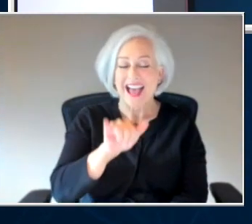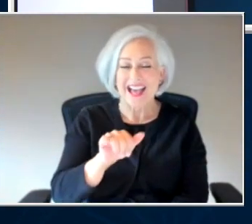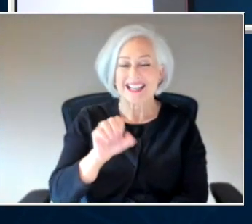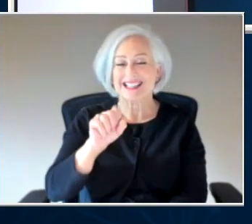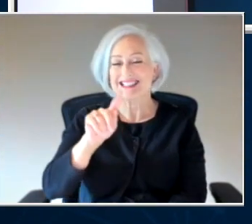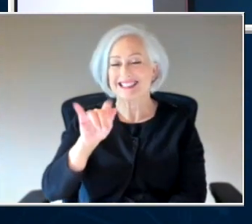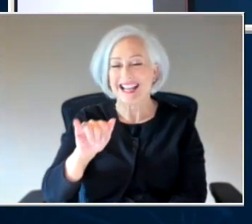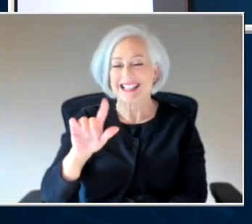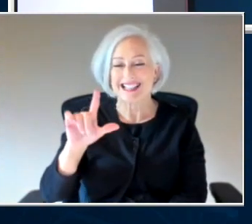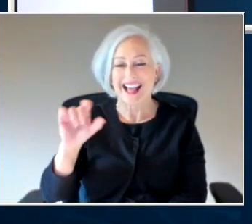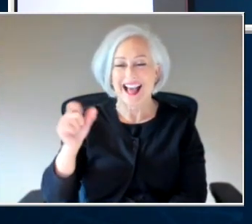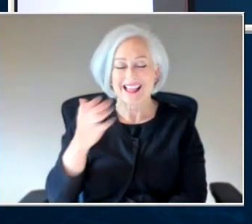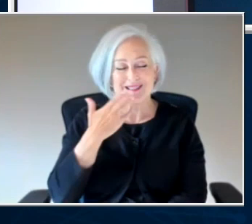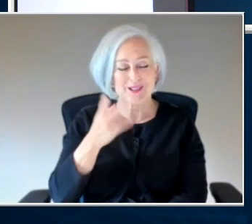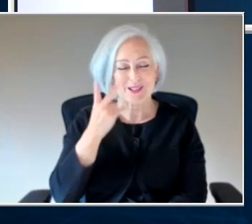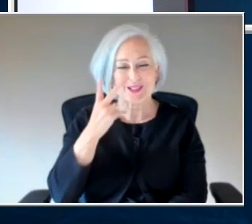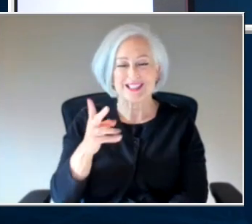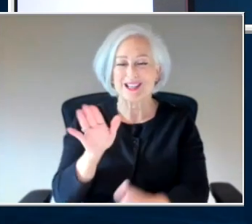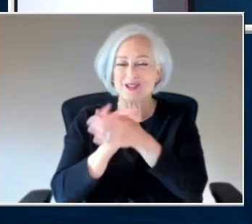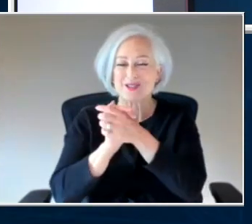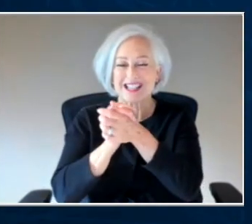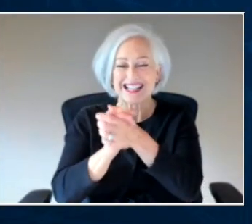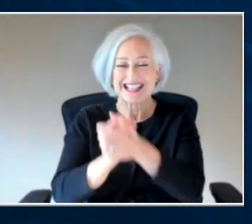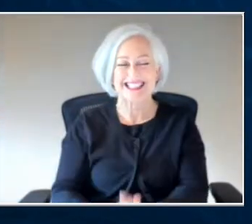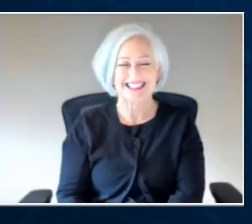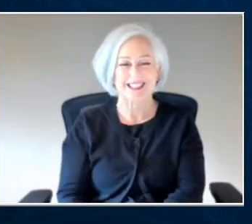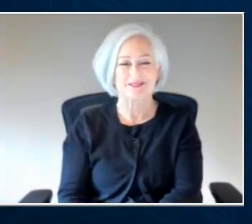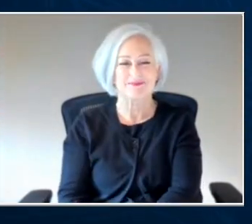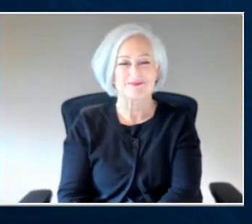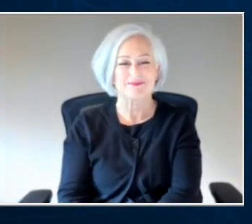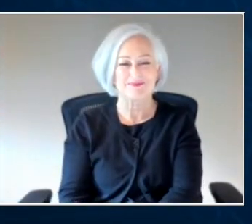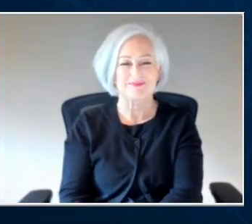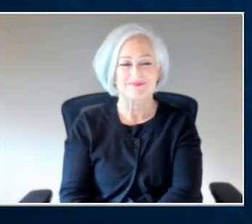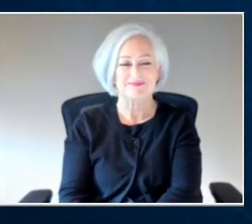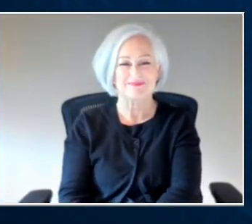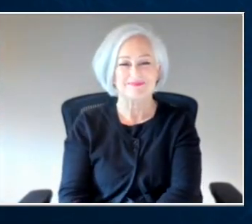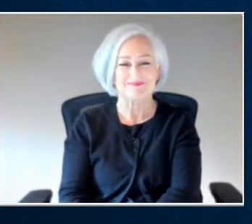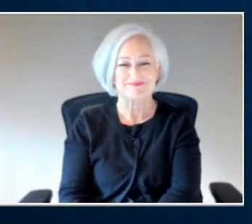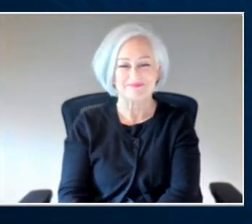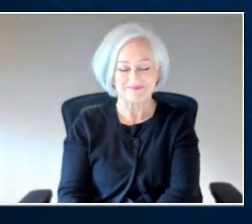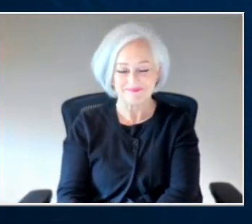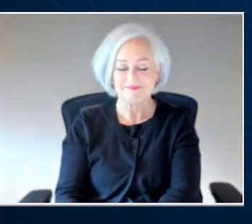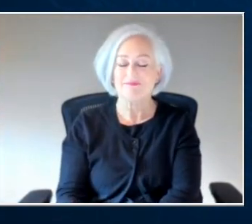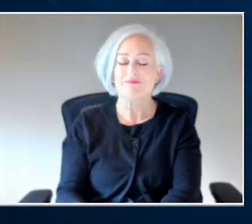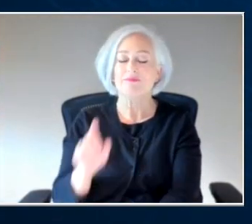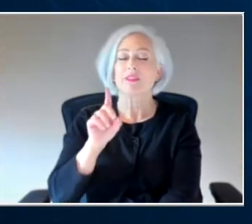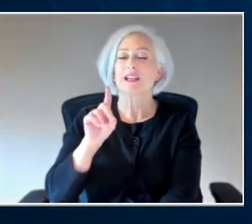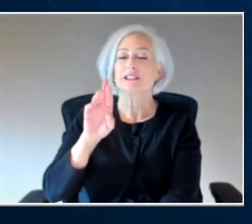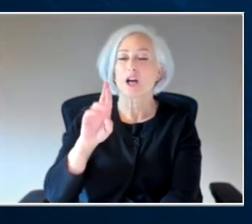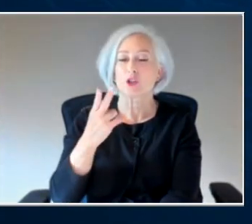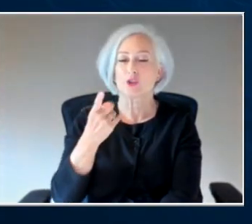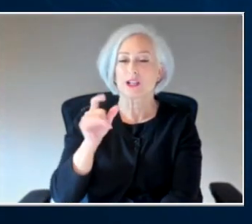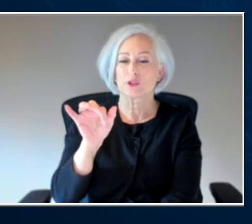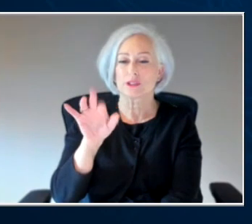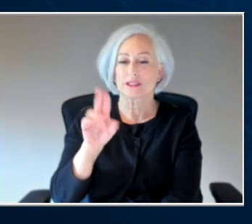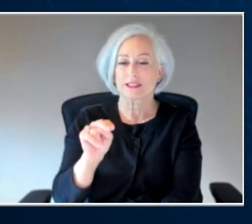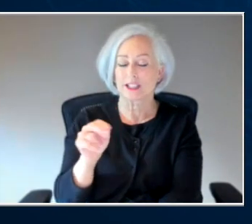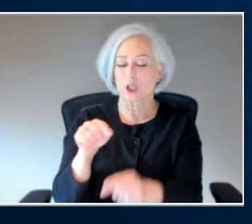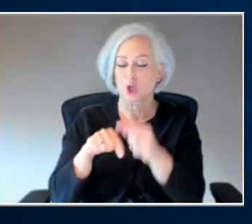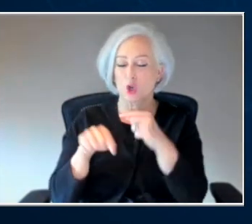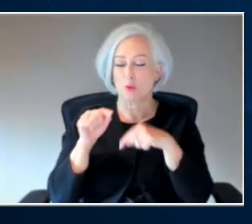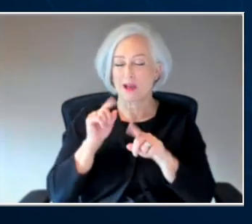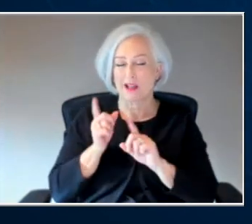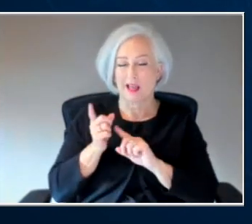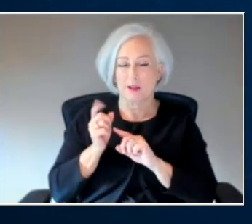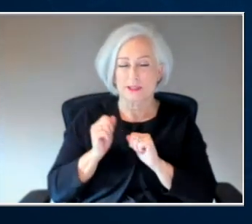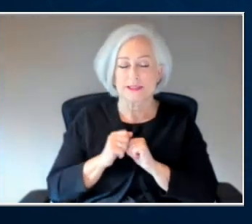Congratulations. Thank you. Thanks, Doc. So, Dr. Hendrickson, just go back a little bit. So, do you? Are you waiting?